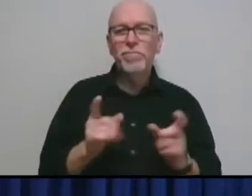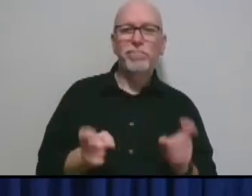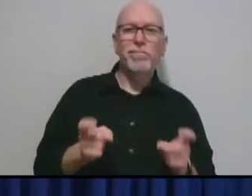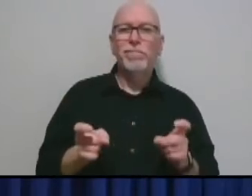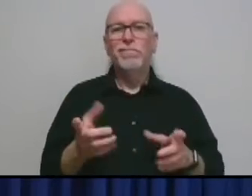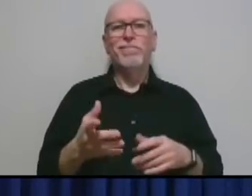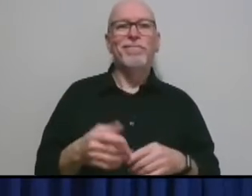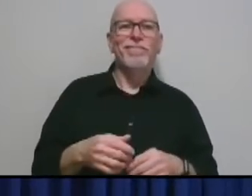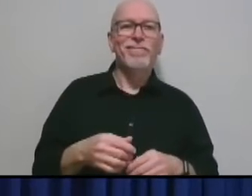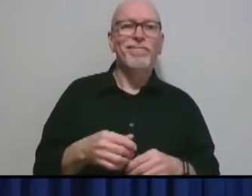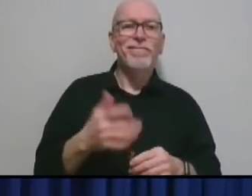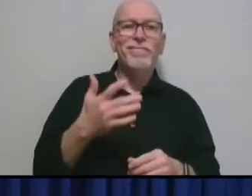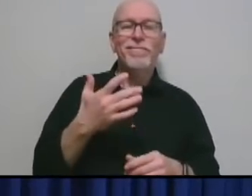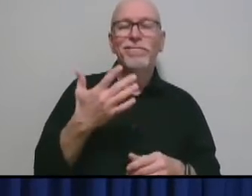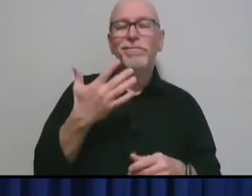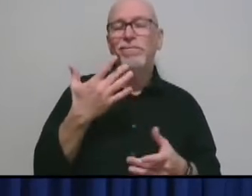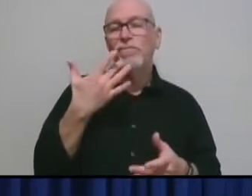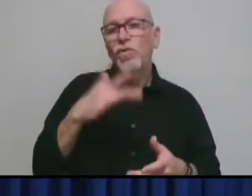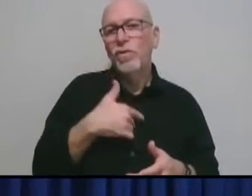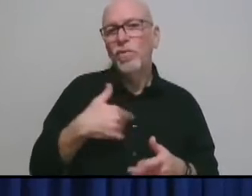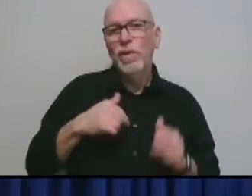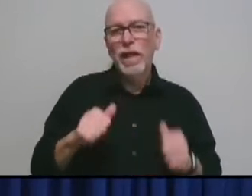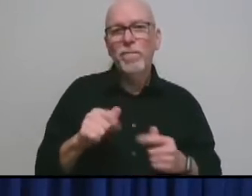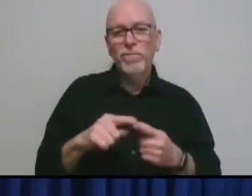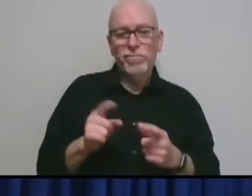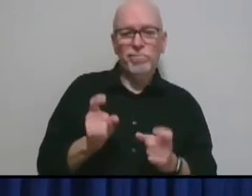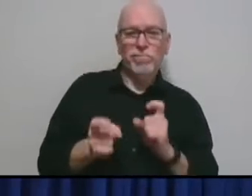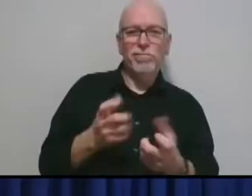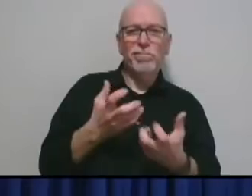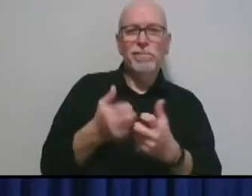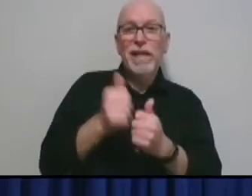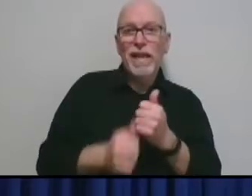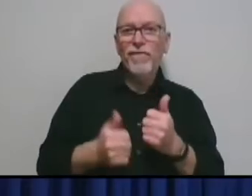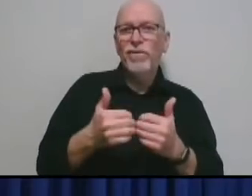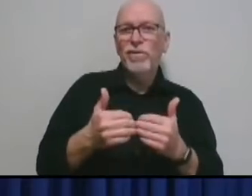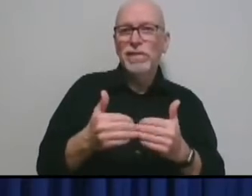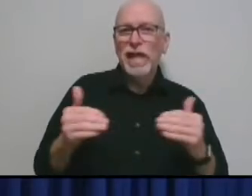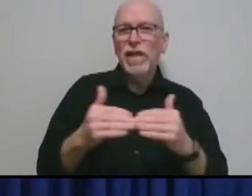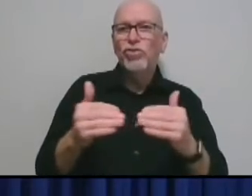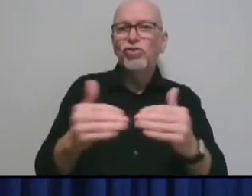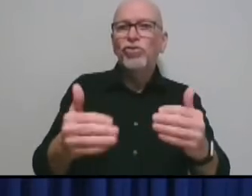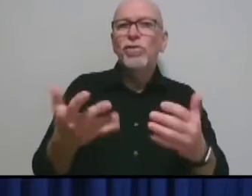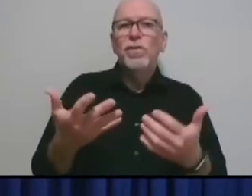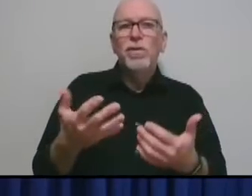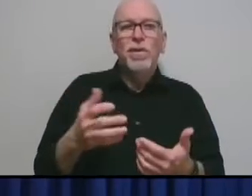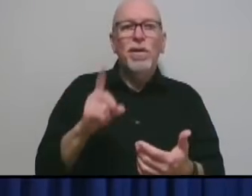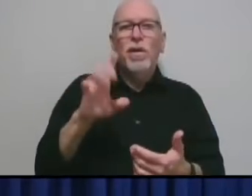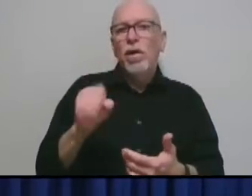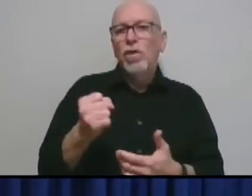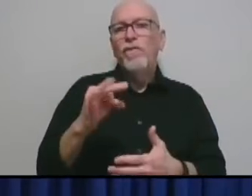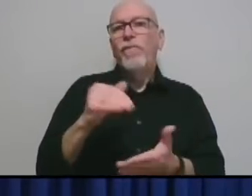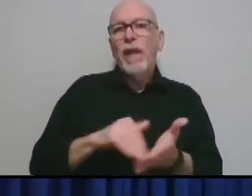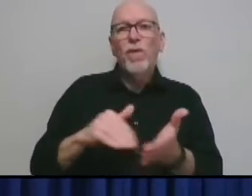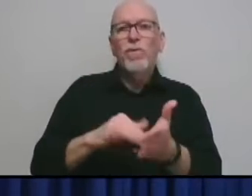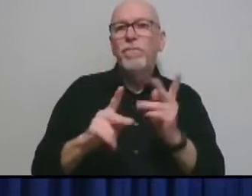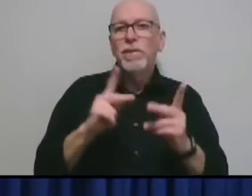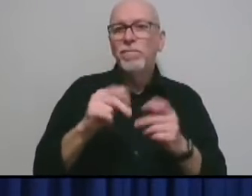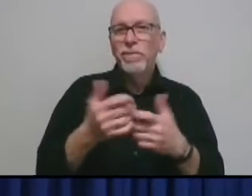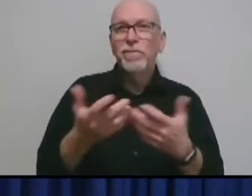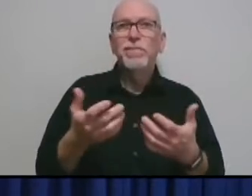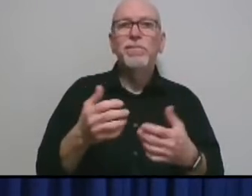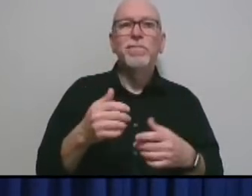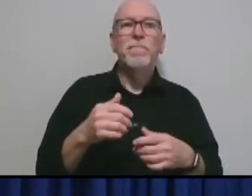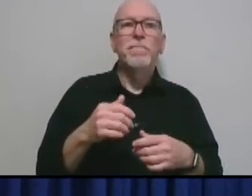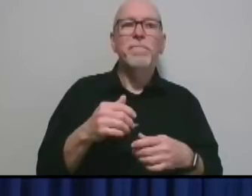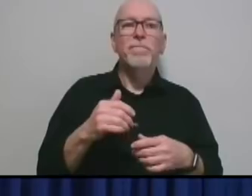to accommodate every stage, hundreds of thousands. And if you would have predicted that,